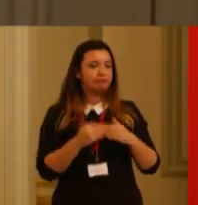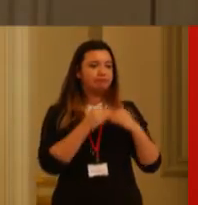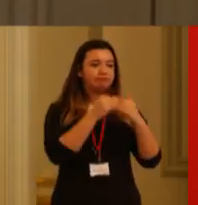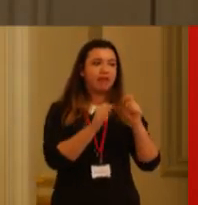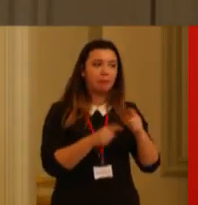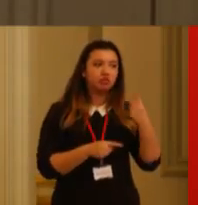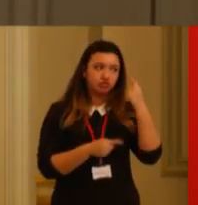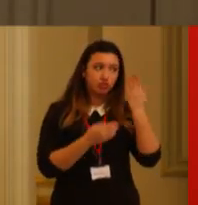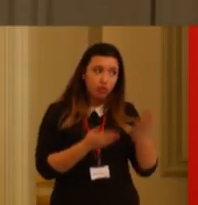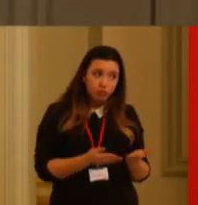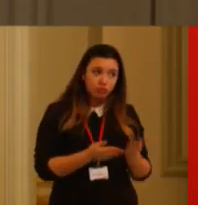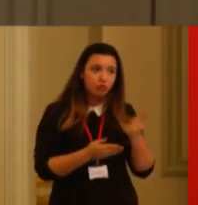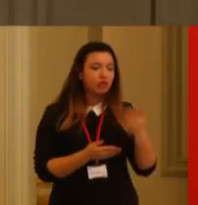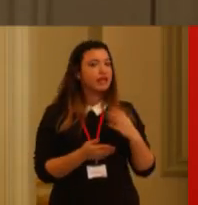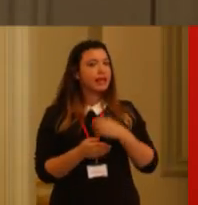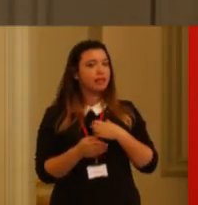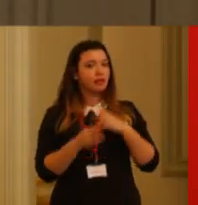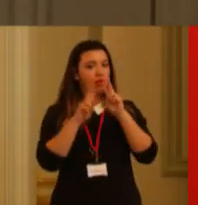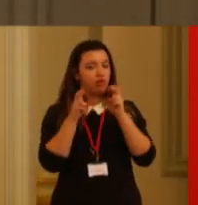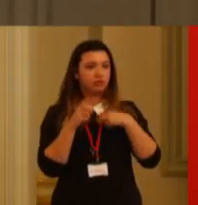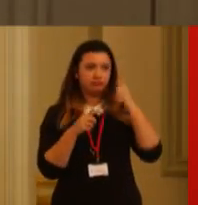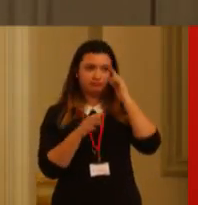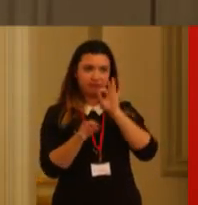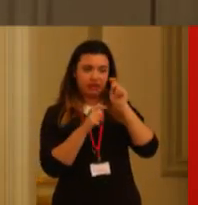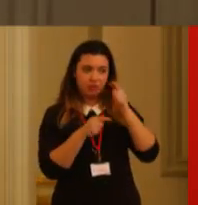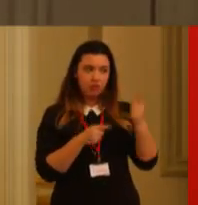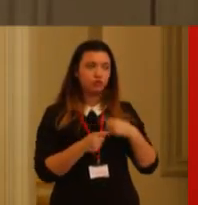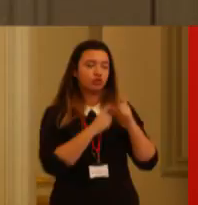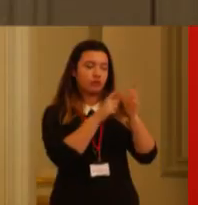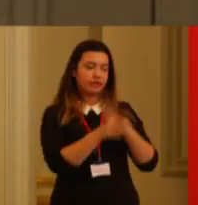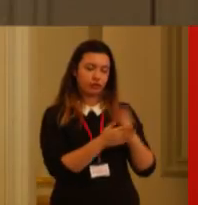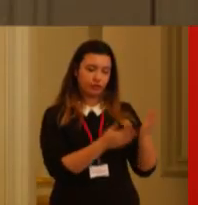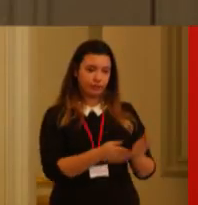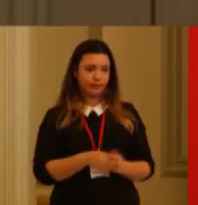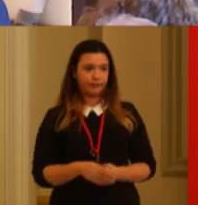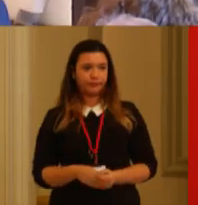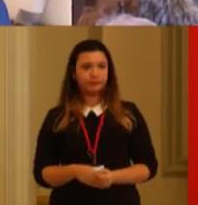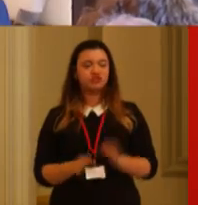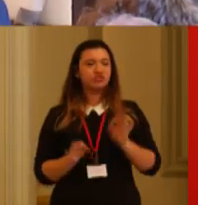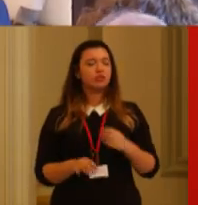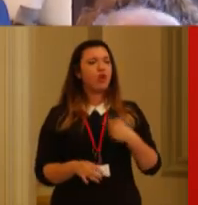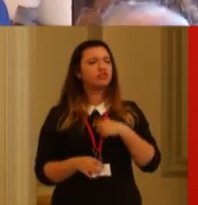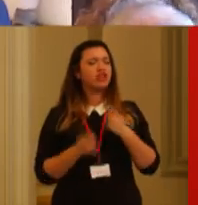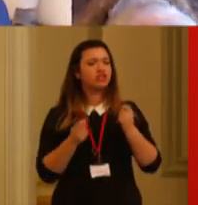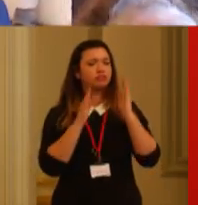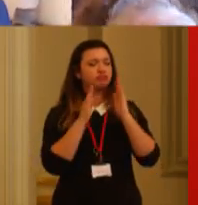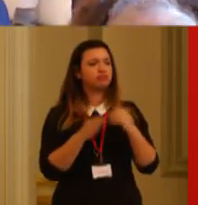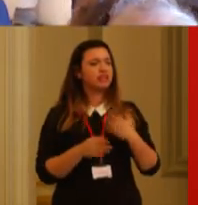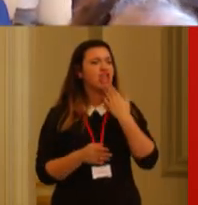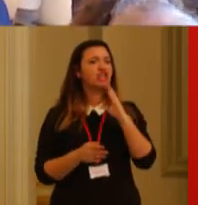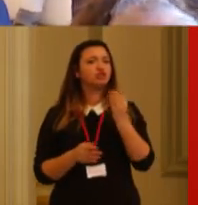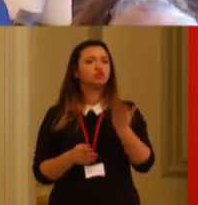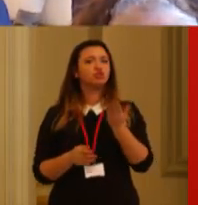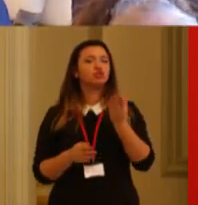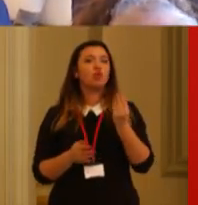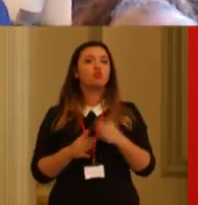then with a view towards maybe empathizing more with the youth? That's my question. The